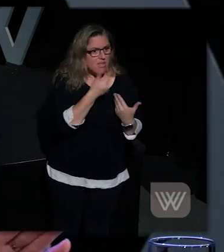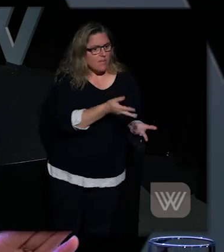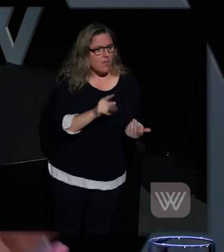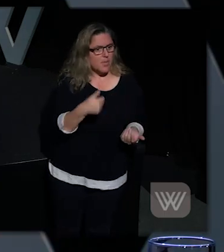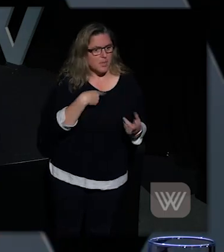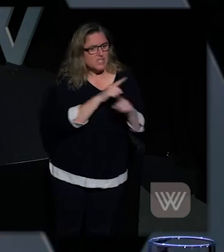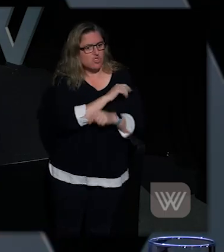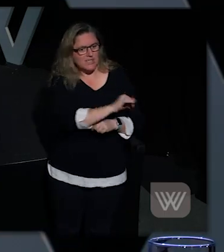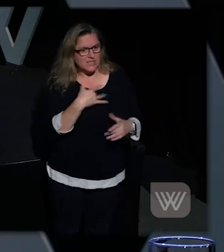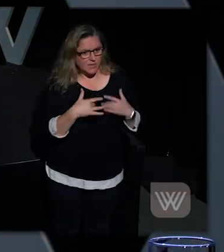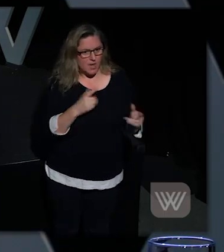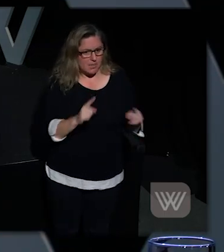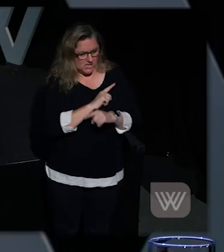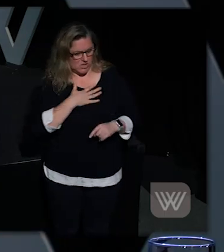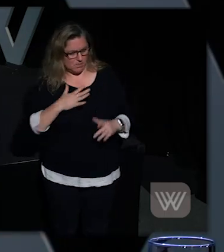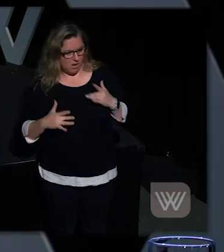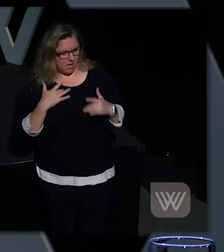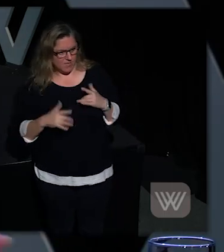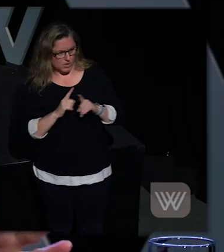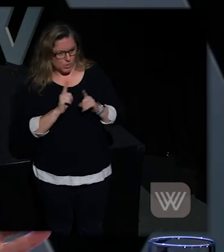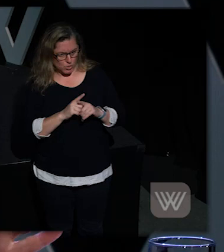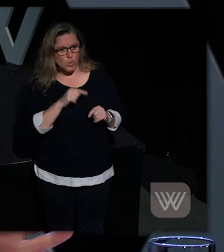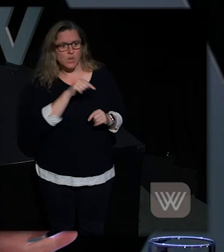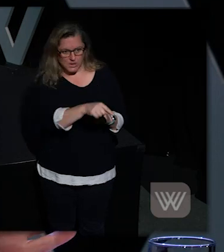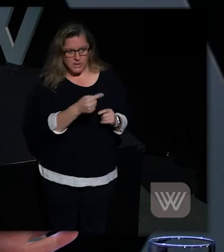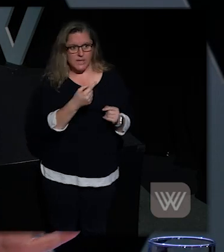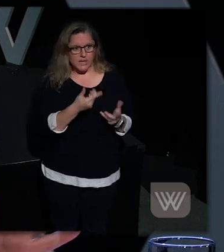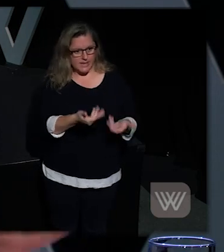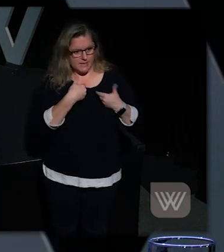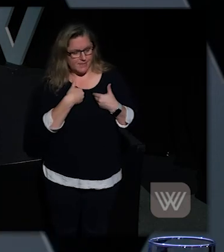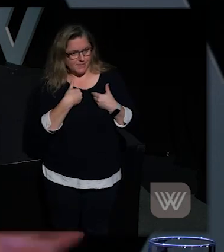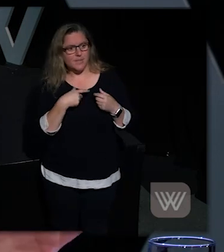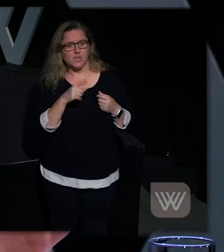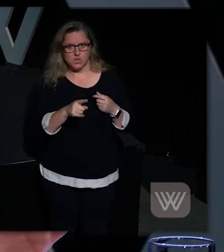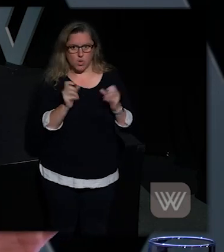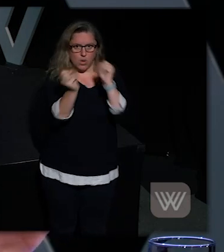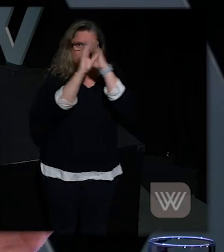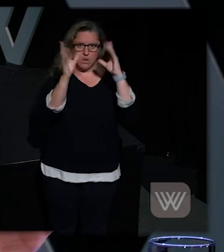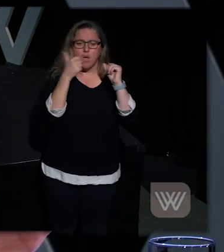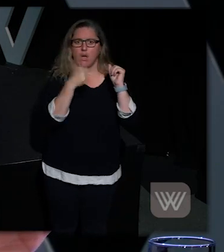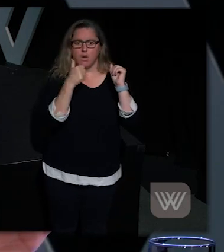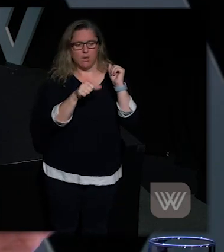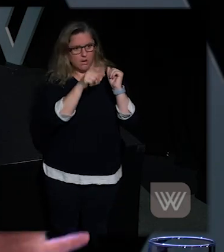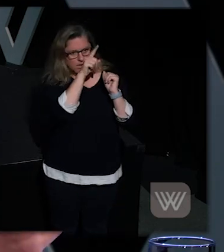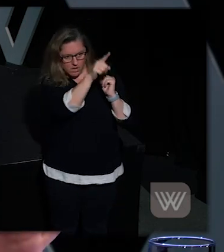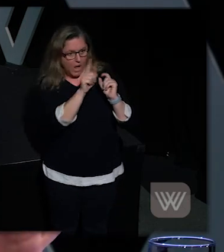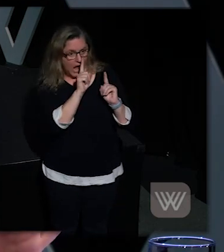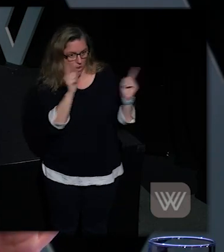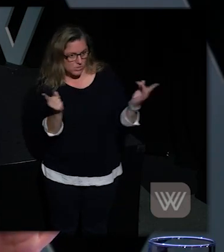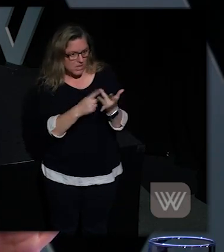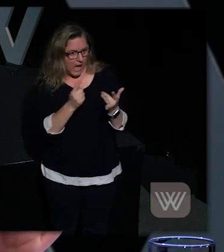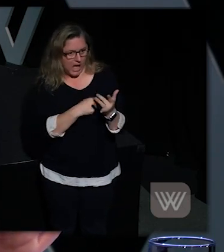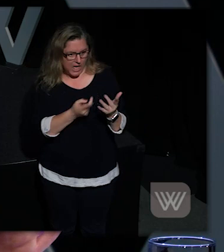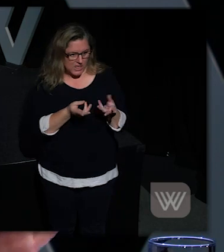feels like I've changed his life, but he changed my life as well. Like, he got me to see a whole lot of stuff that I couldn't have possibly seen any other way.